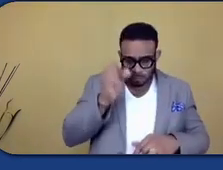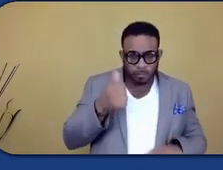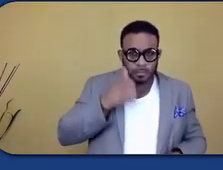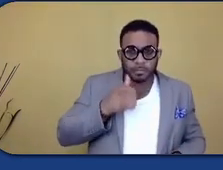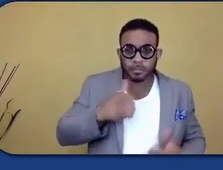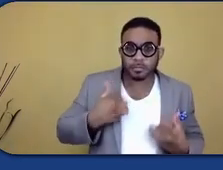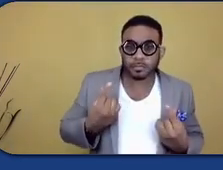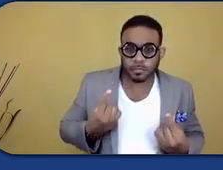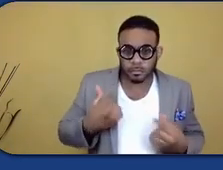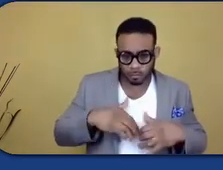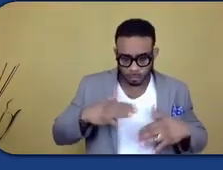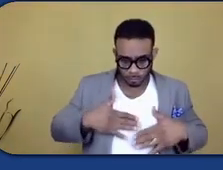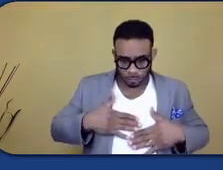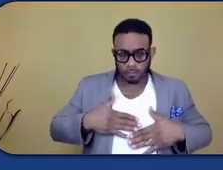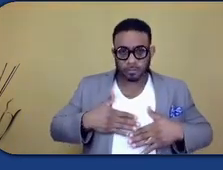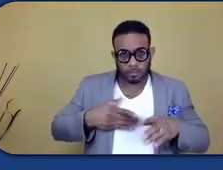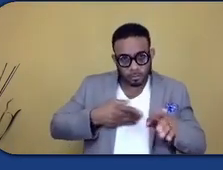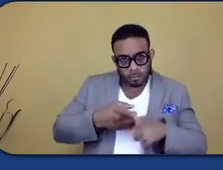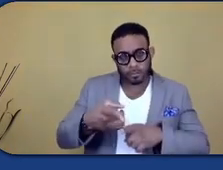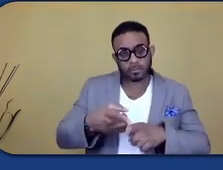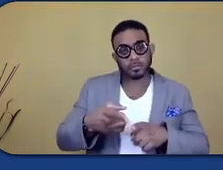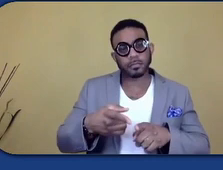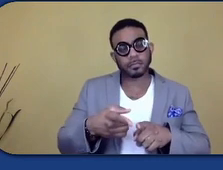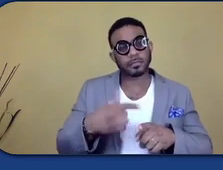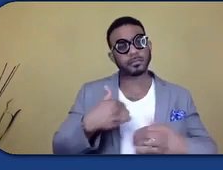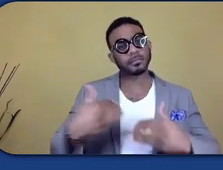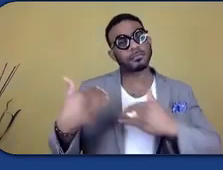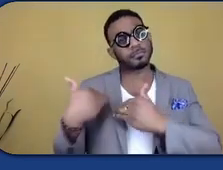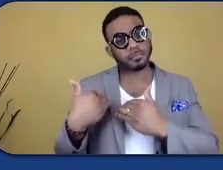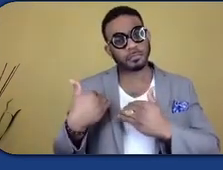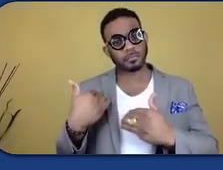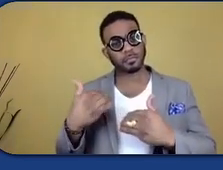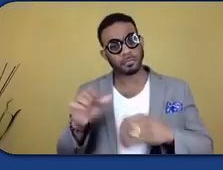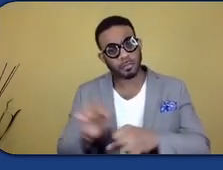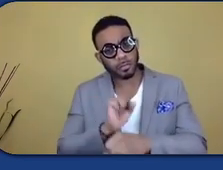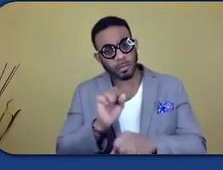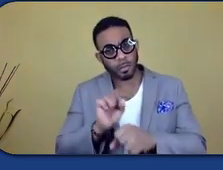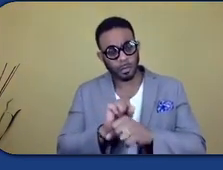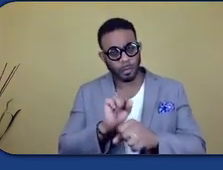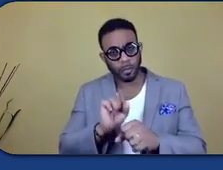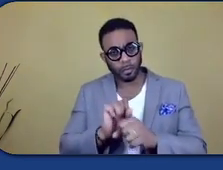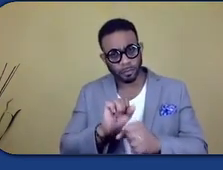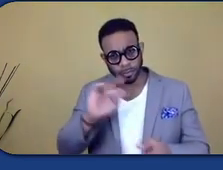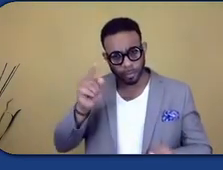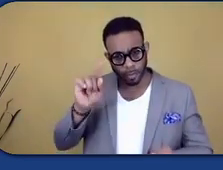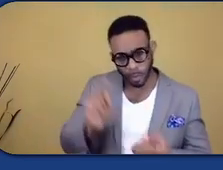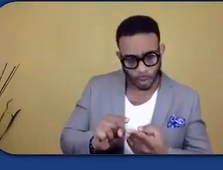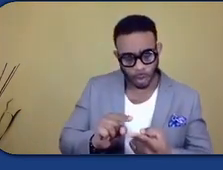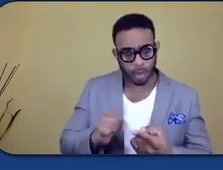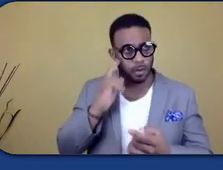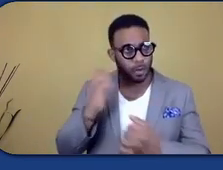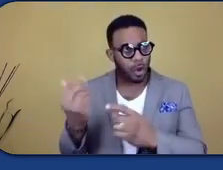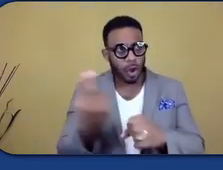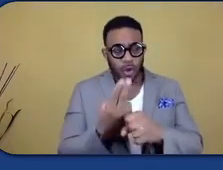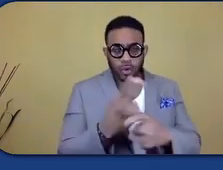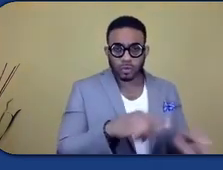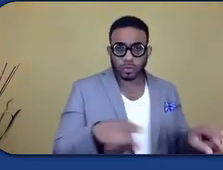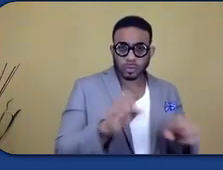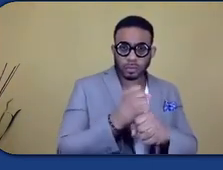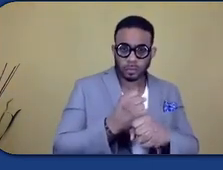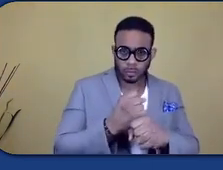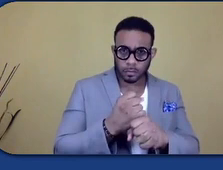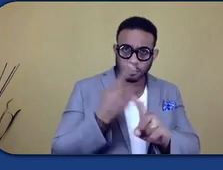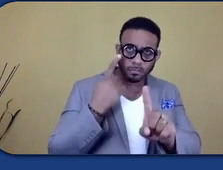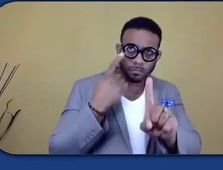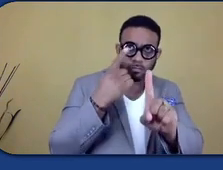architect from South Sudan? And in my line of practice, I always have to work hand in hand with the client or the users